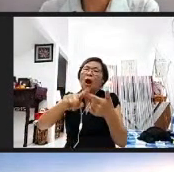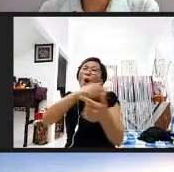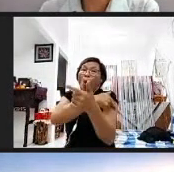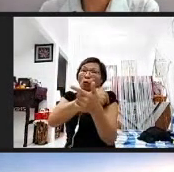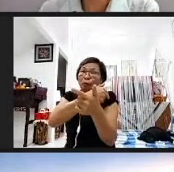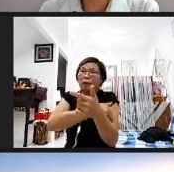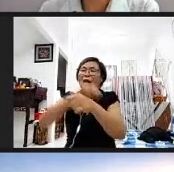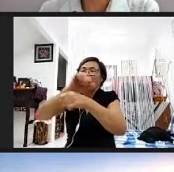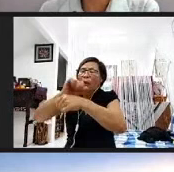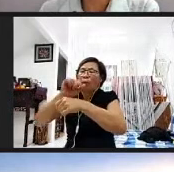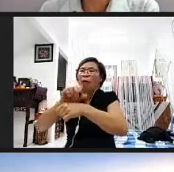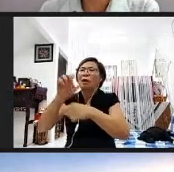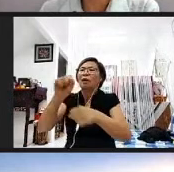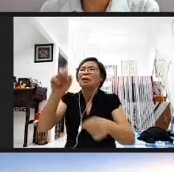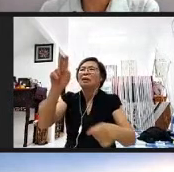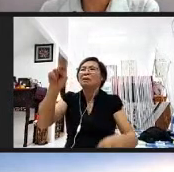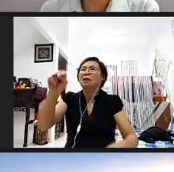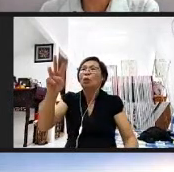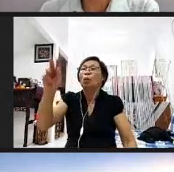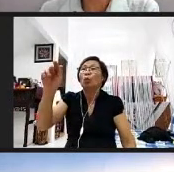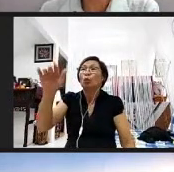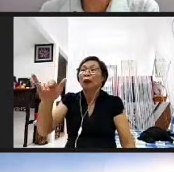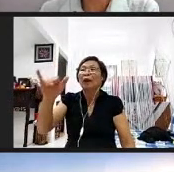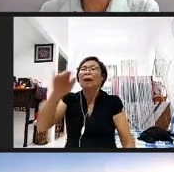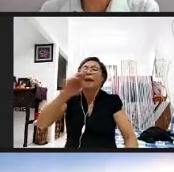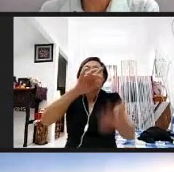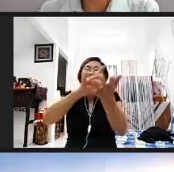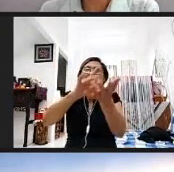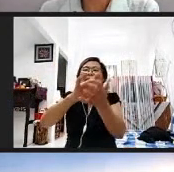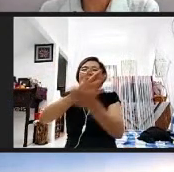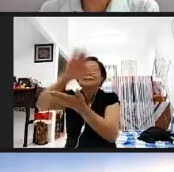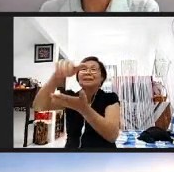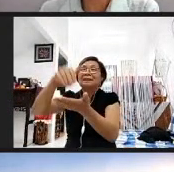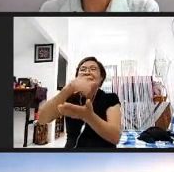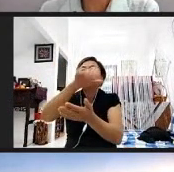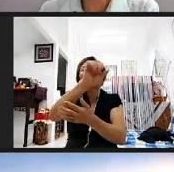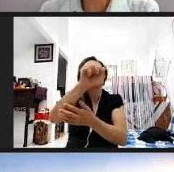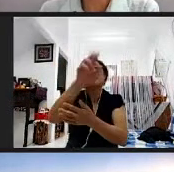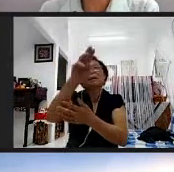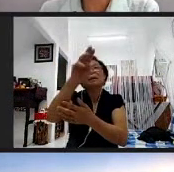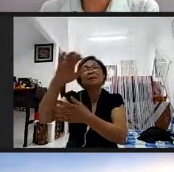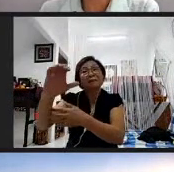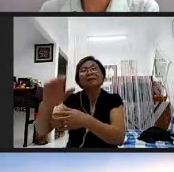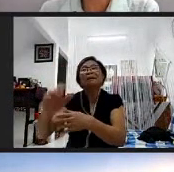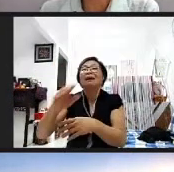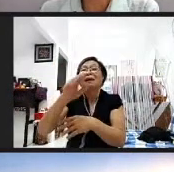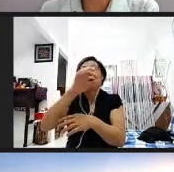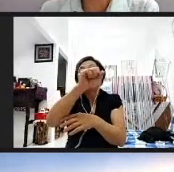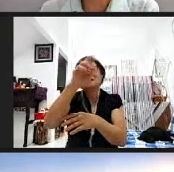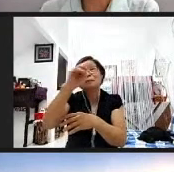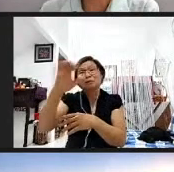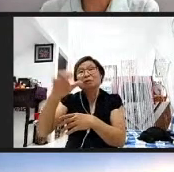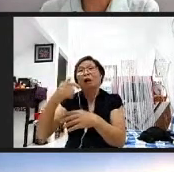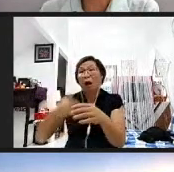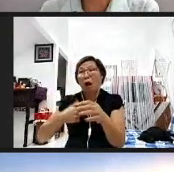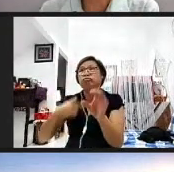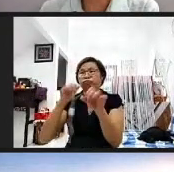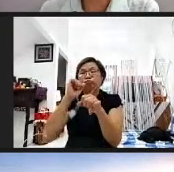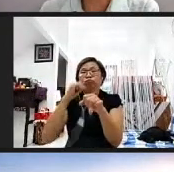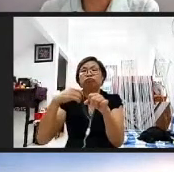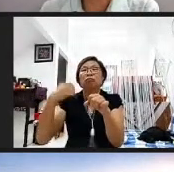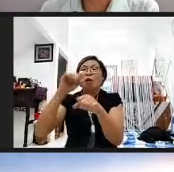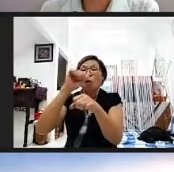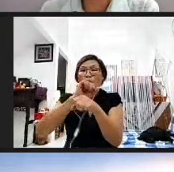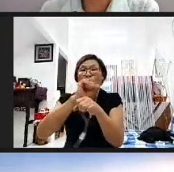work in Sunway Medical Center. So I'm one of the 2 full-time psychiatrists. Not many hospitals have